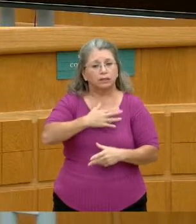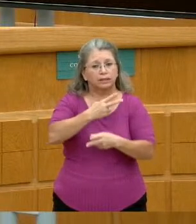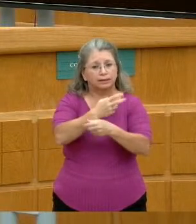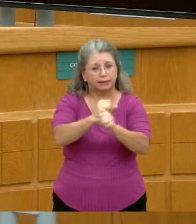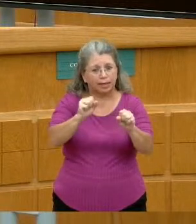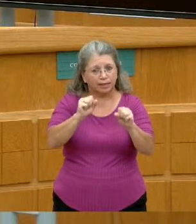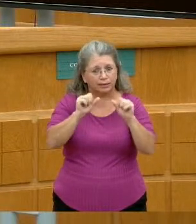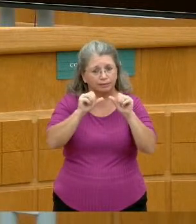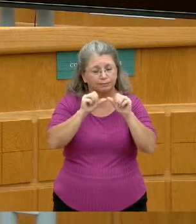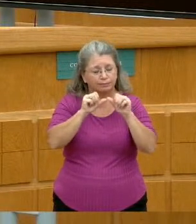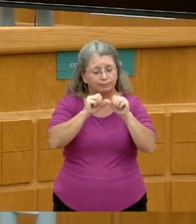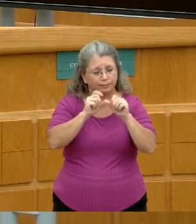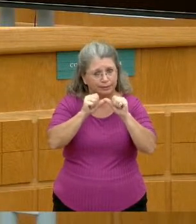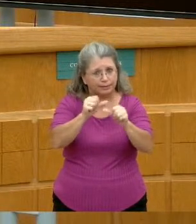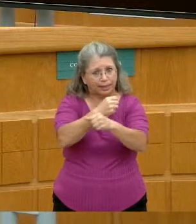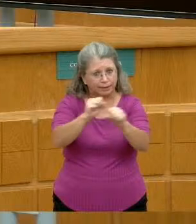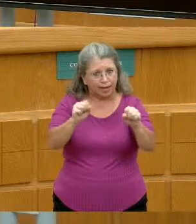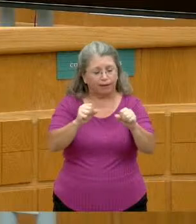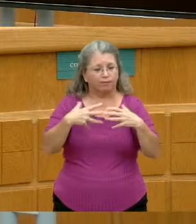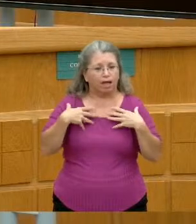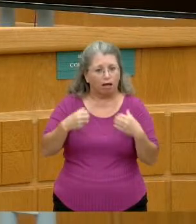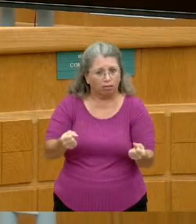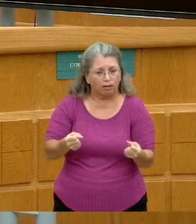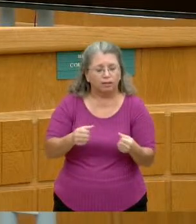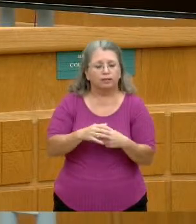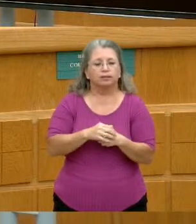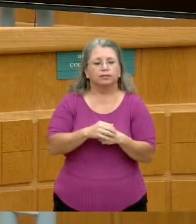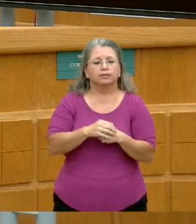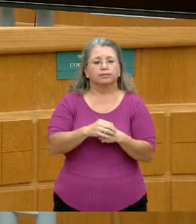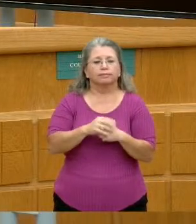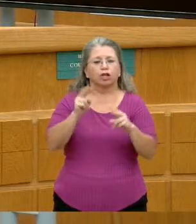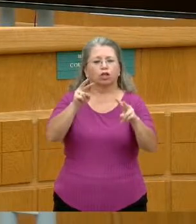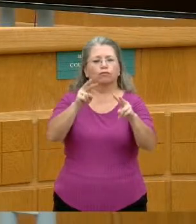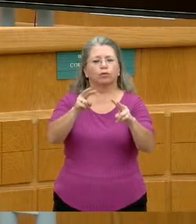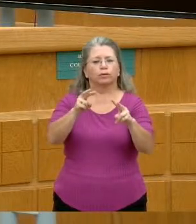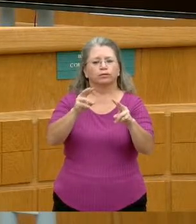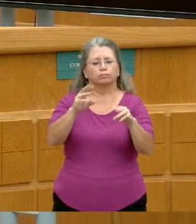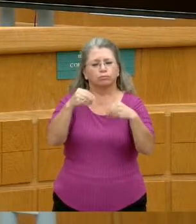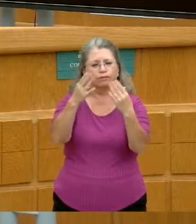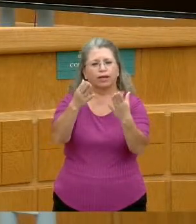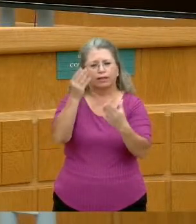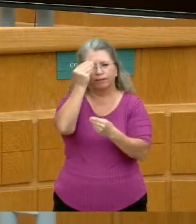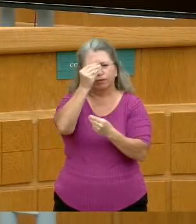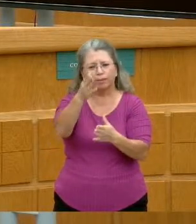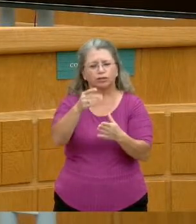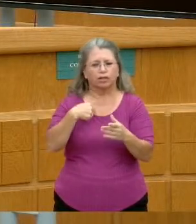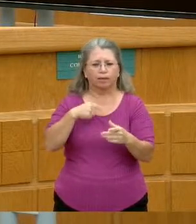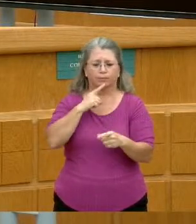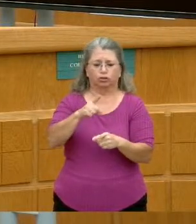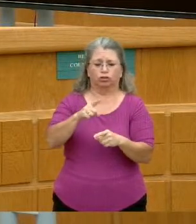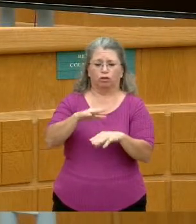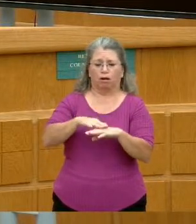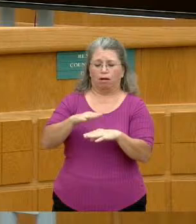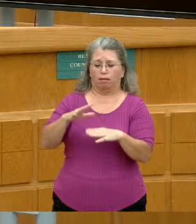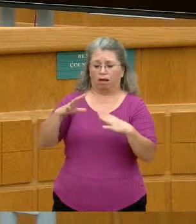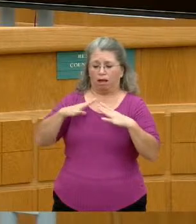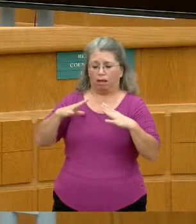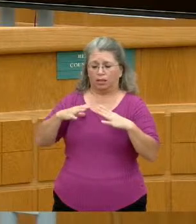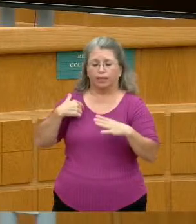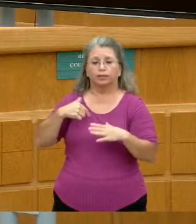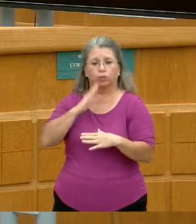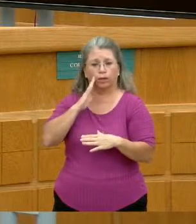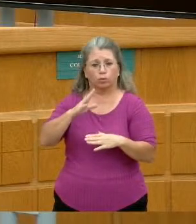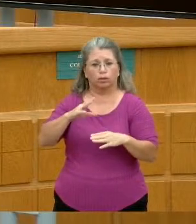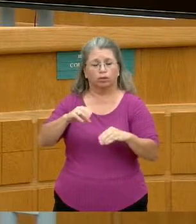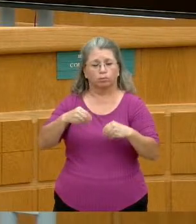healthy, and we look forward to continuing to give you the information. I'm sure over the holidays we'll be making updates, even though